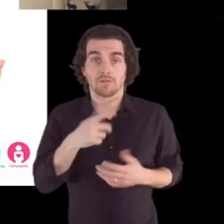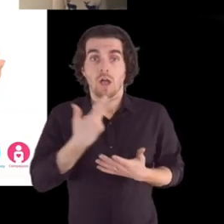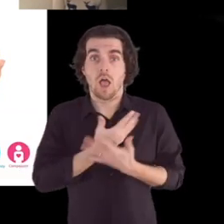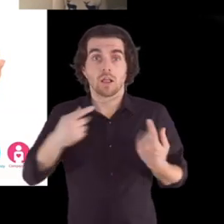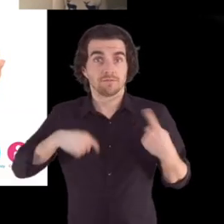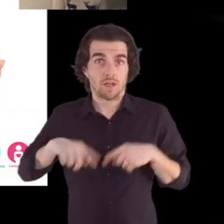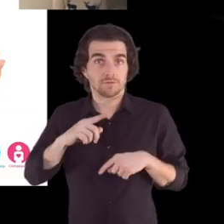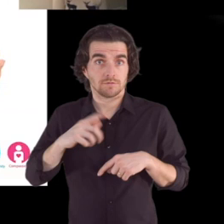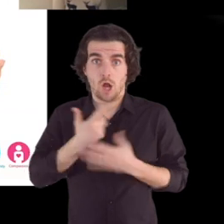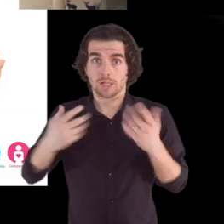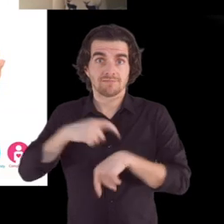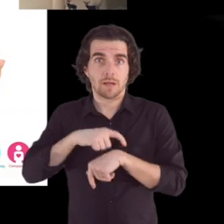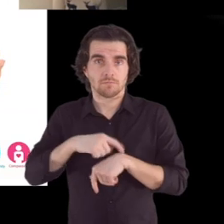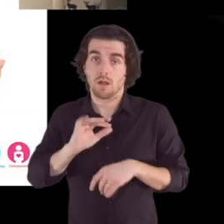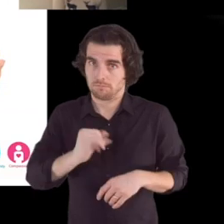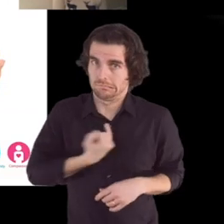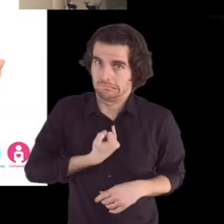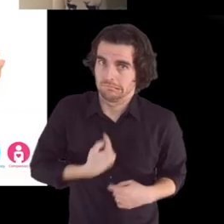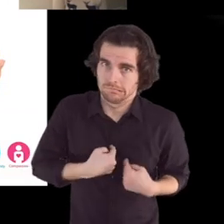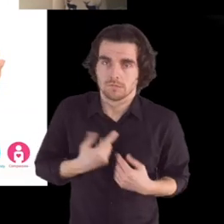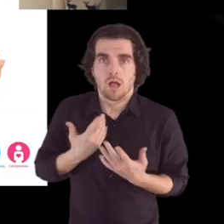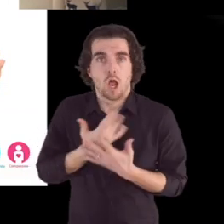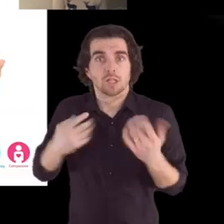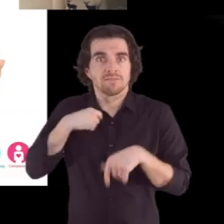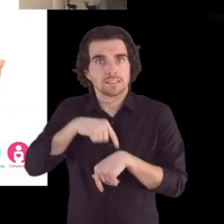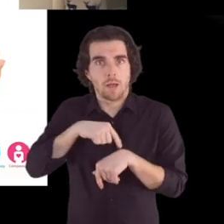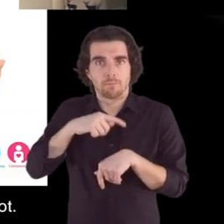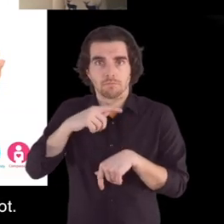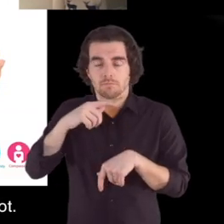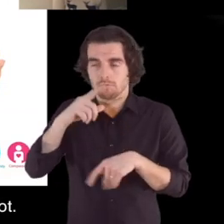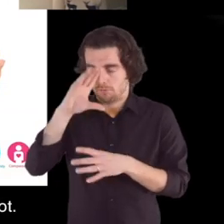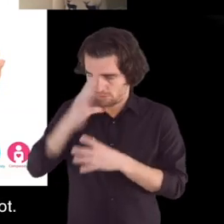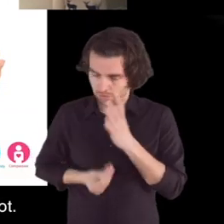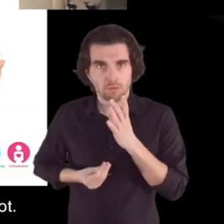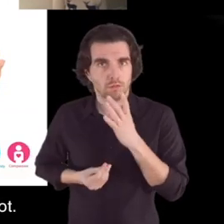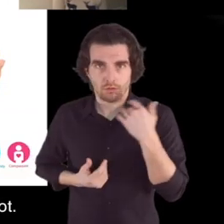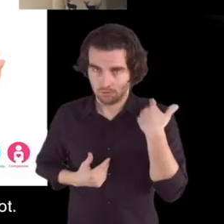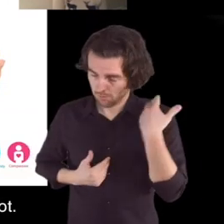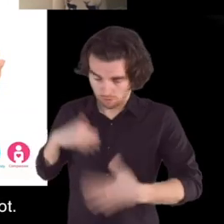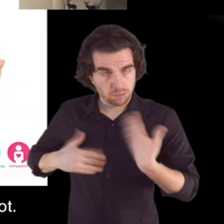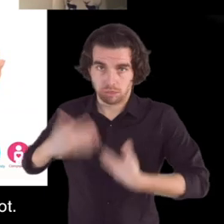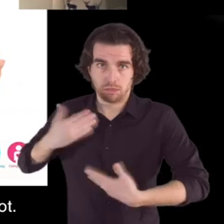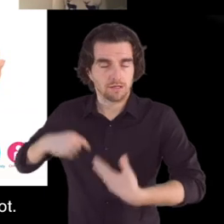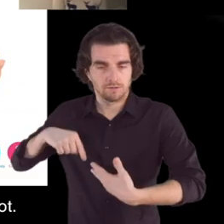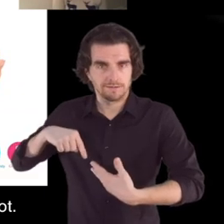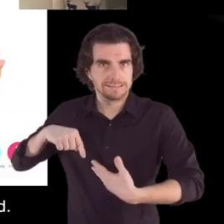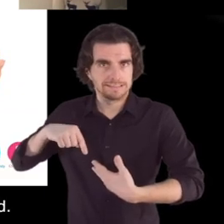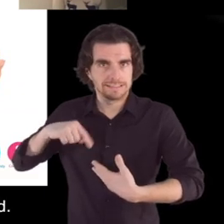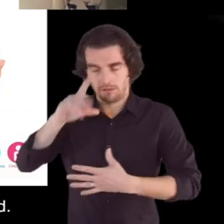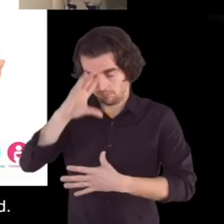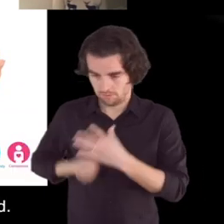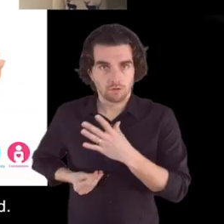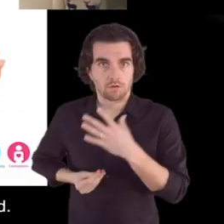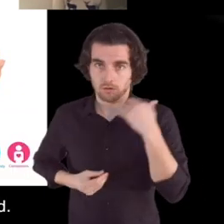our everyday activities. So, a lot of the time, and I'm so guilty for this, we spend most of our time on autopilot, all of our